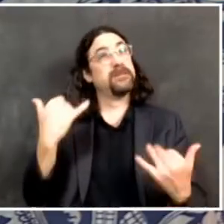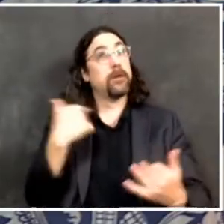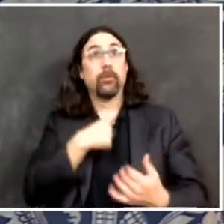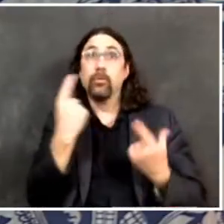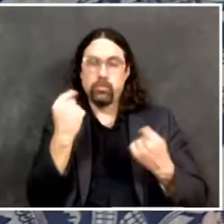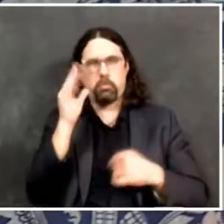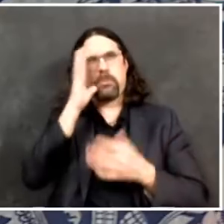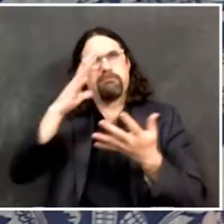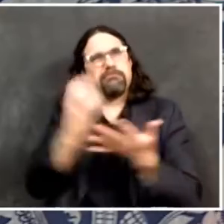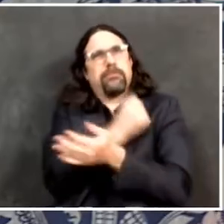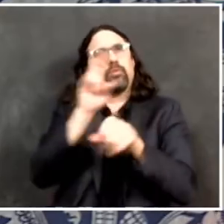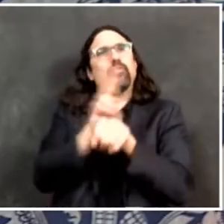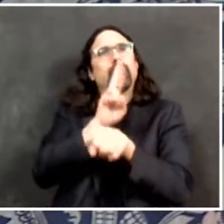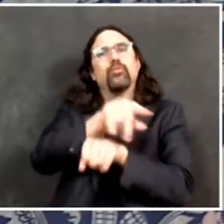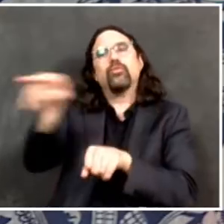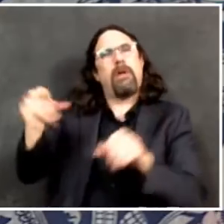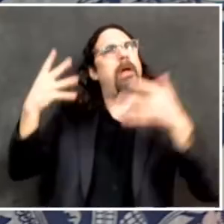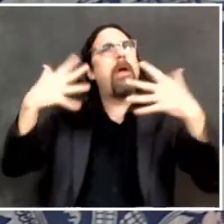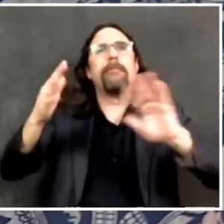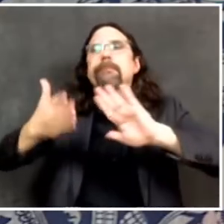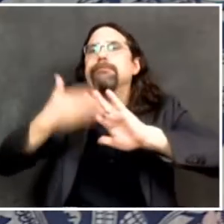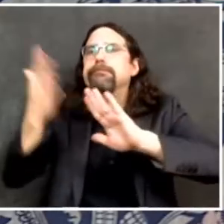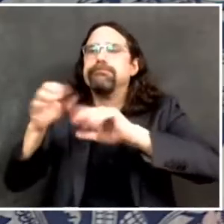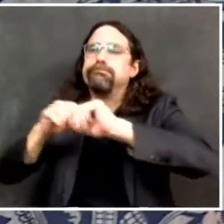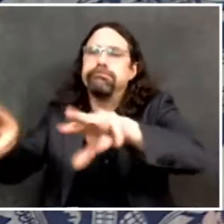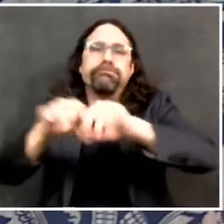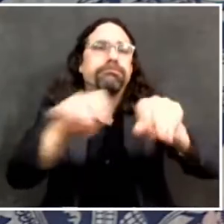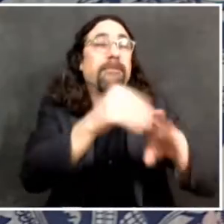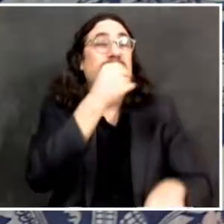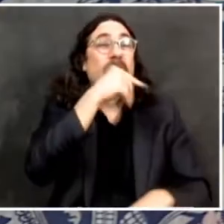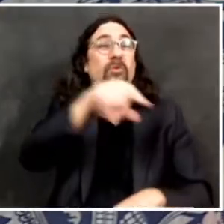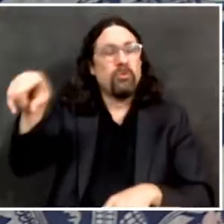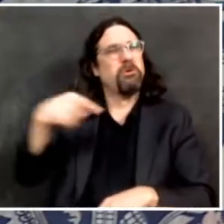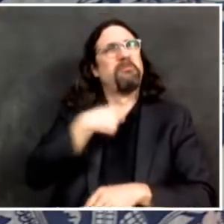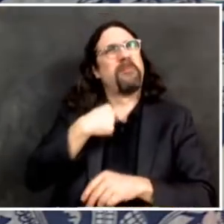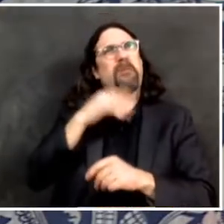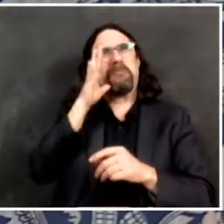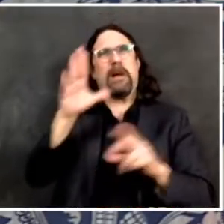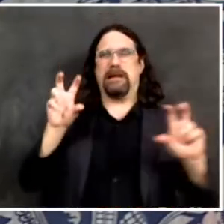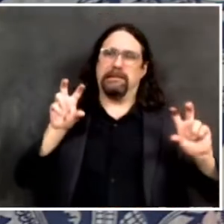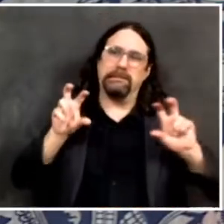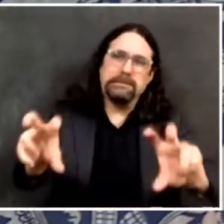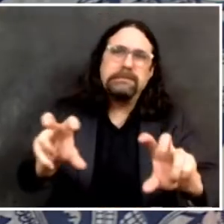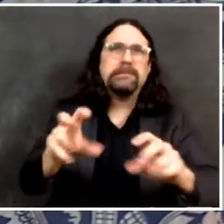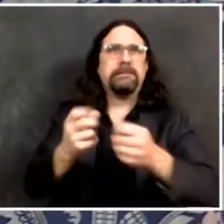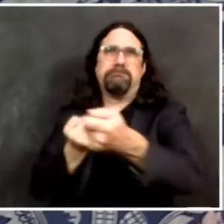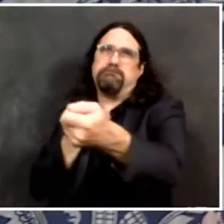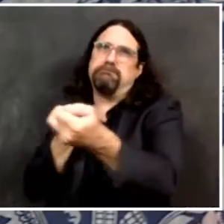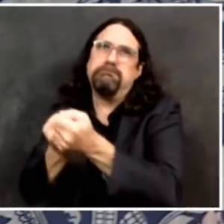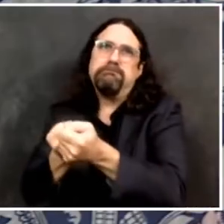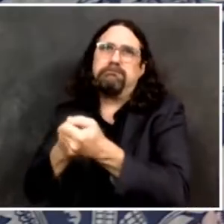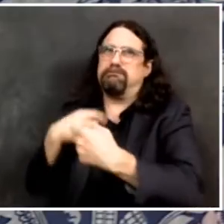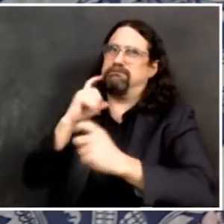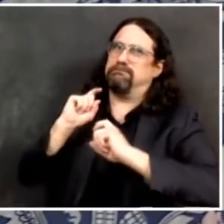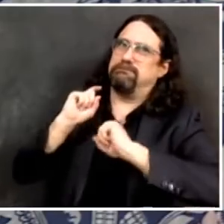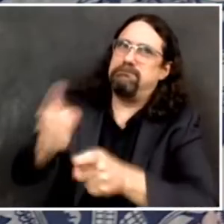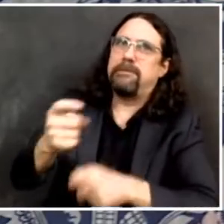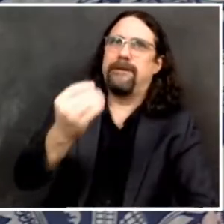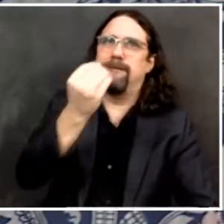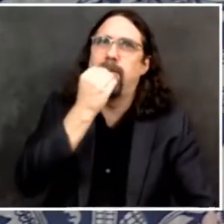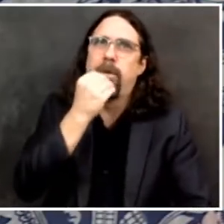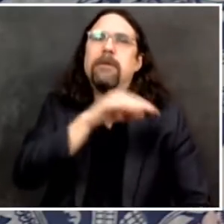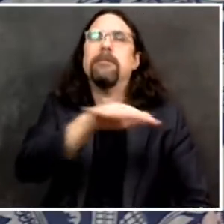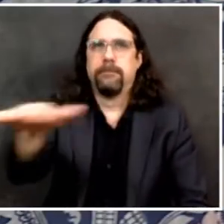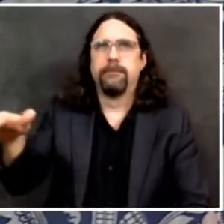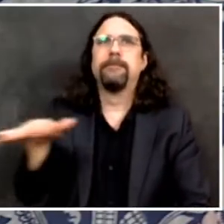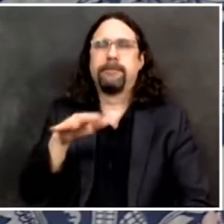yesterday I was out in Bed-Stuy, Brooklyn. And I saw something moving and remarkable, but also it was